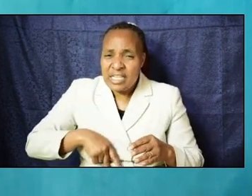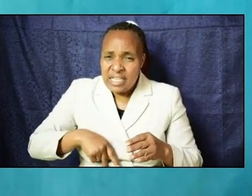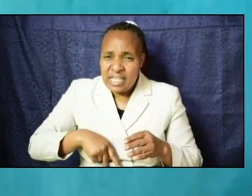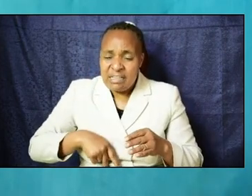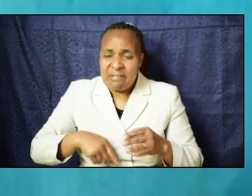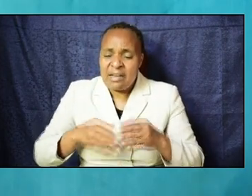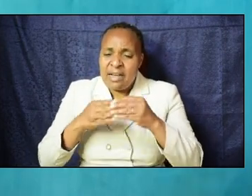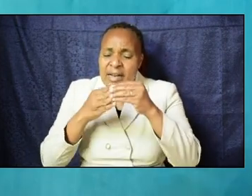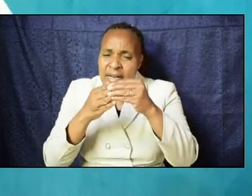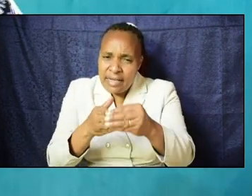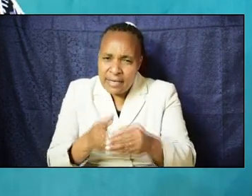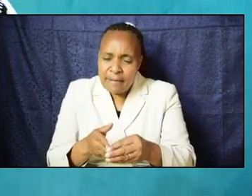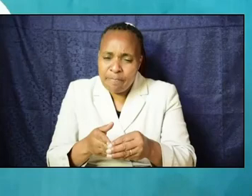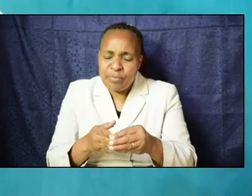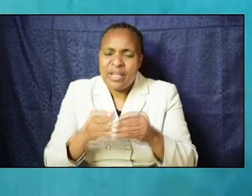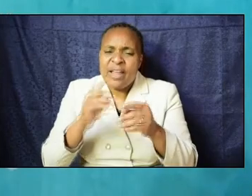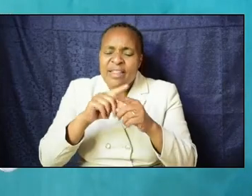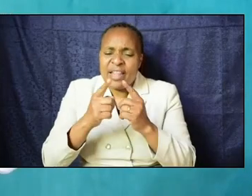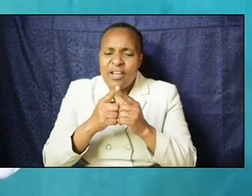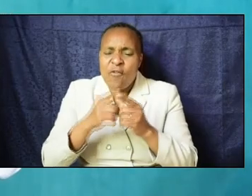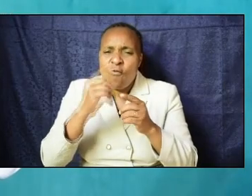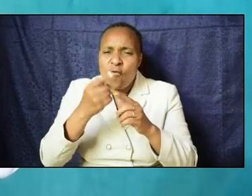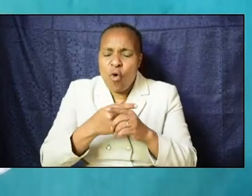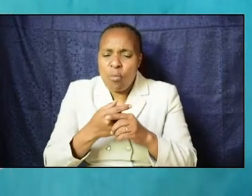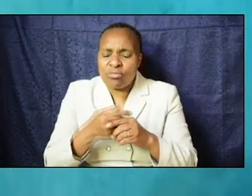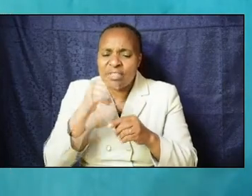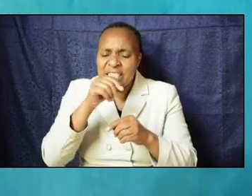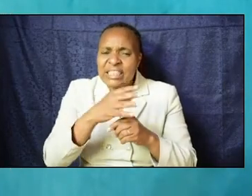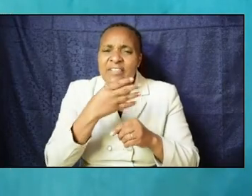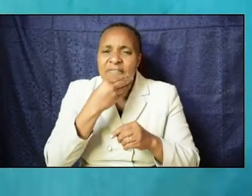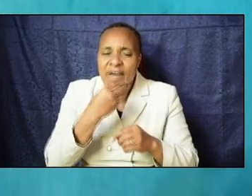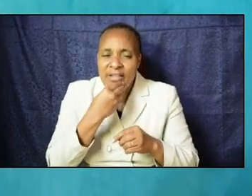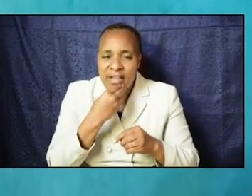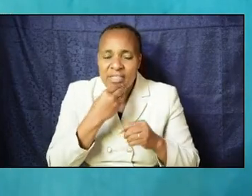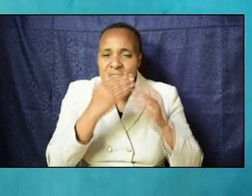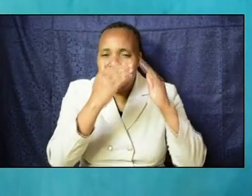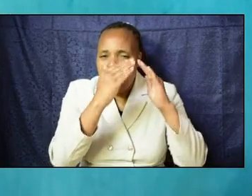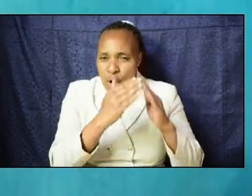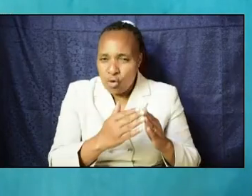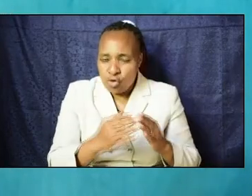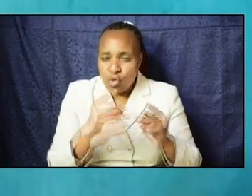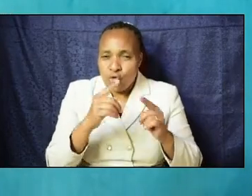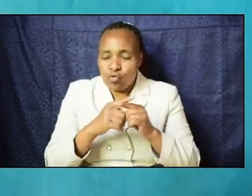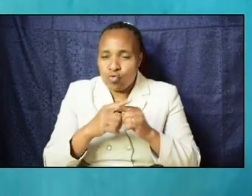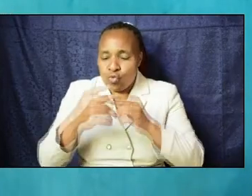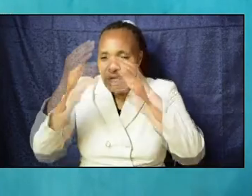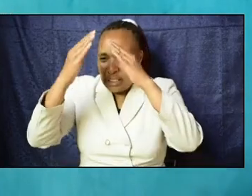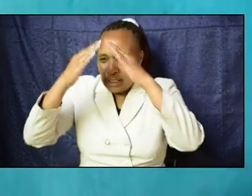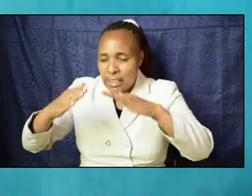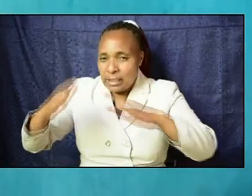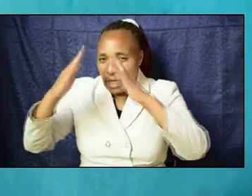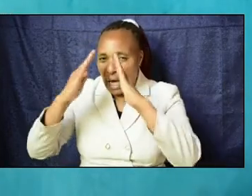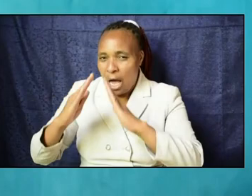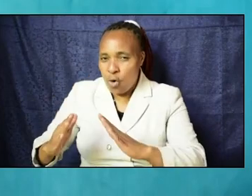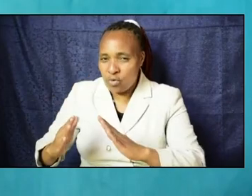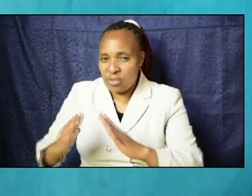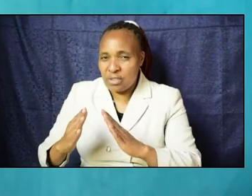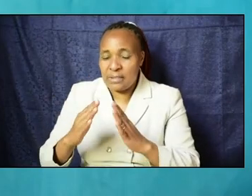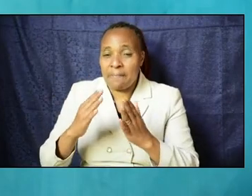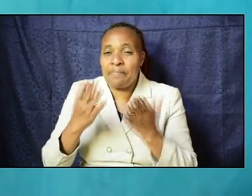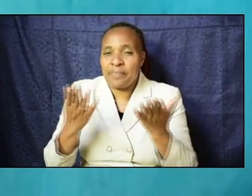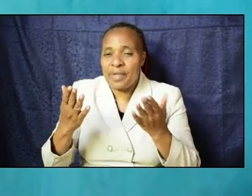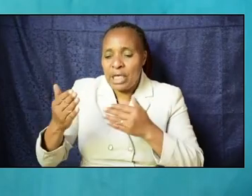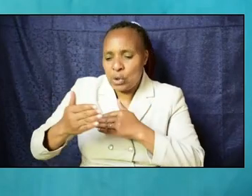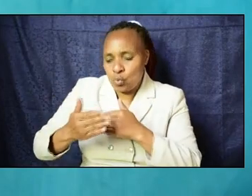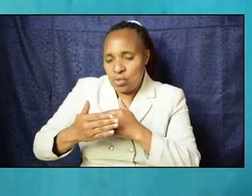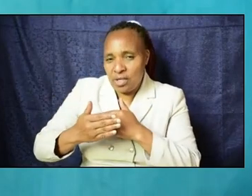essence, Joseph was moving from the tents of his fathers to the palace. He was moving closer to the palace.